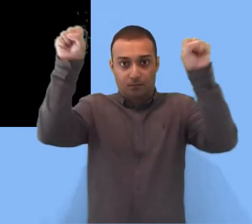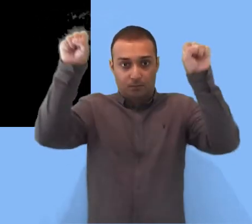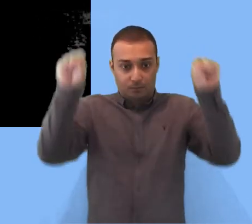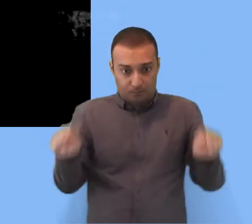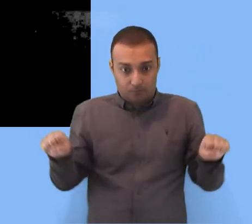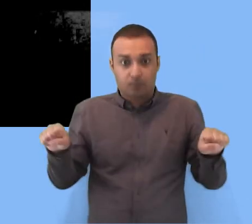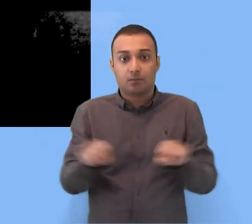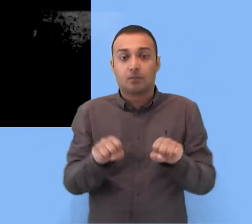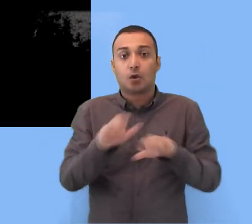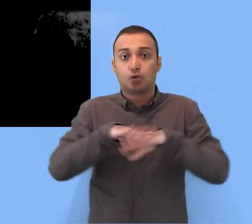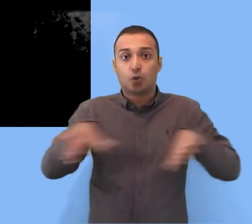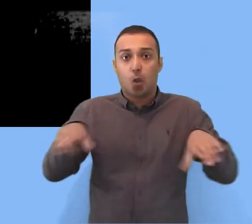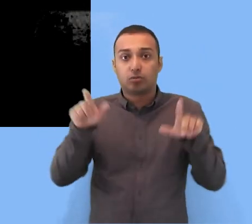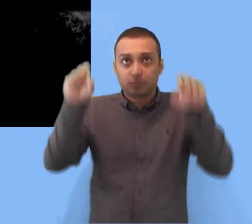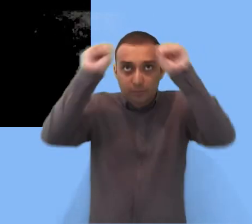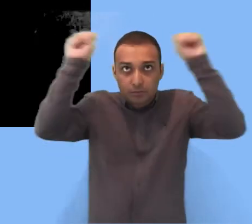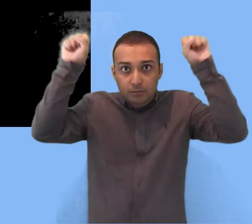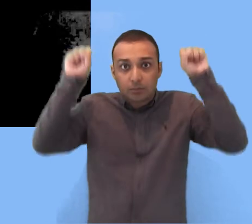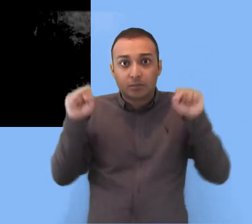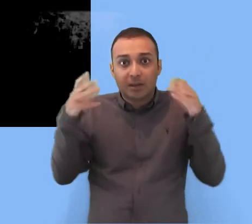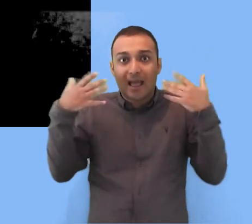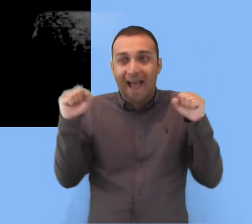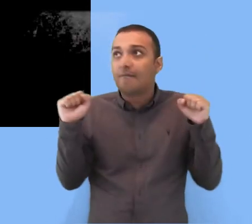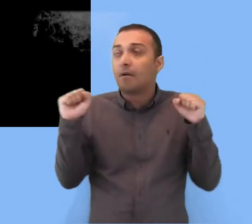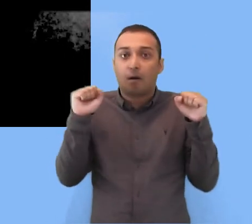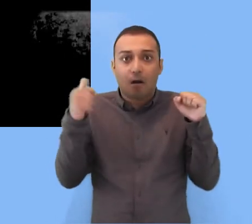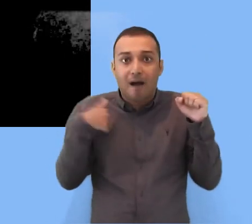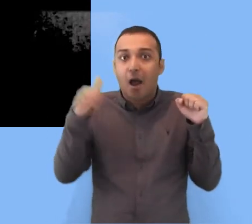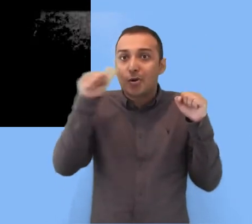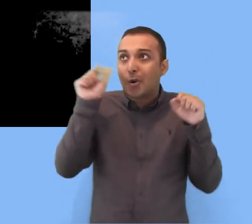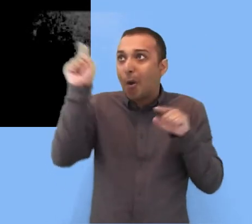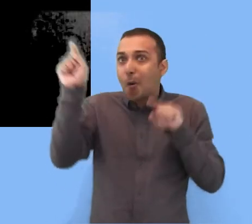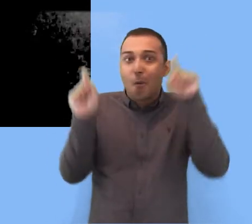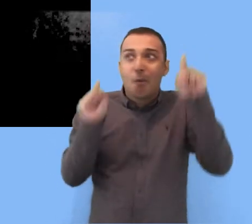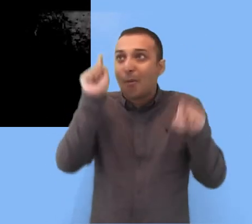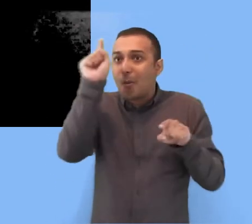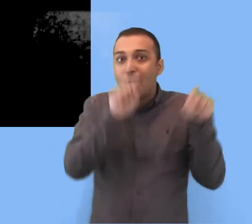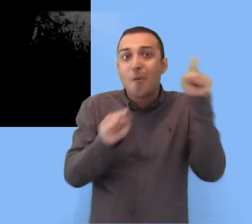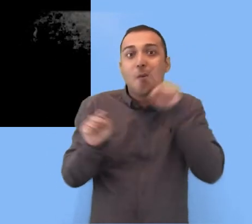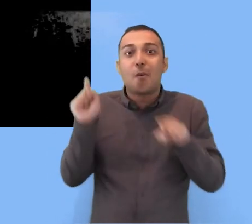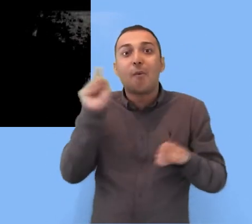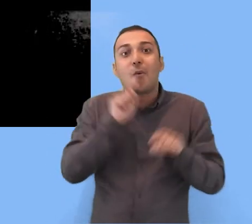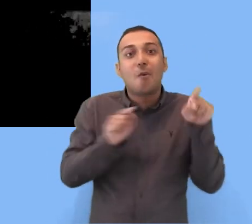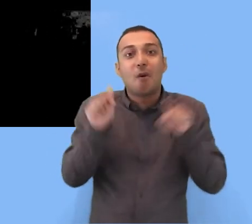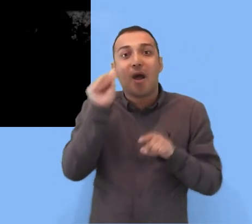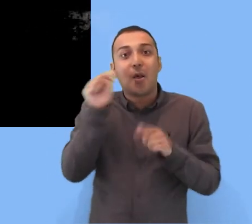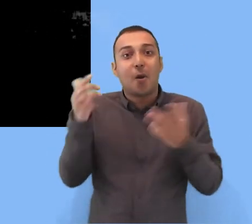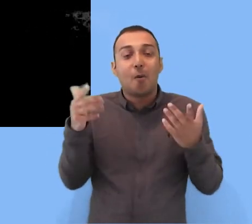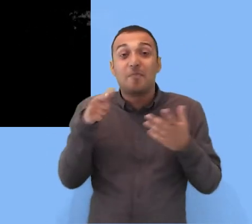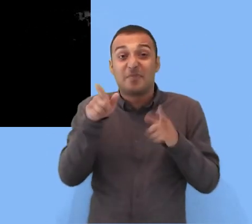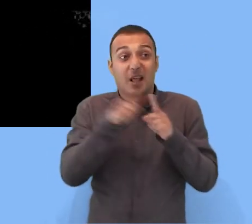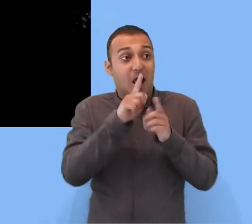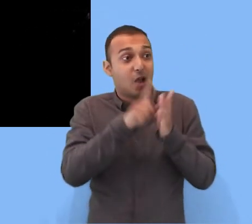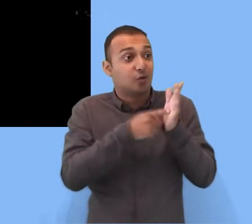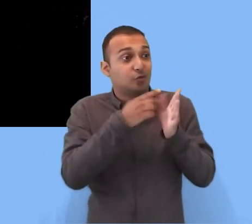there are different ways of doing it. You can be a Black man in early years. There aren't many of them, but you can.